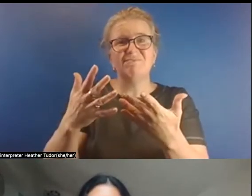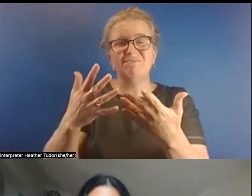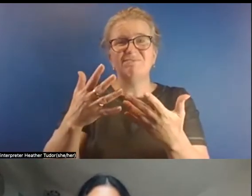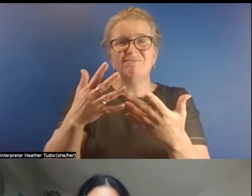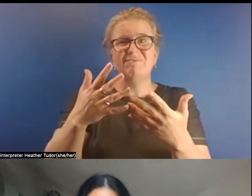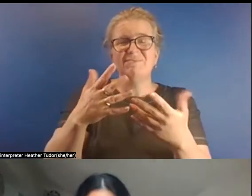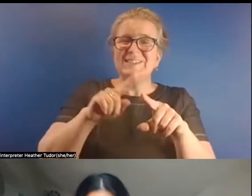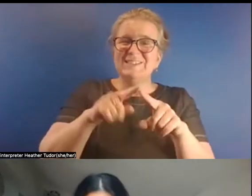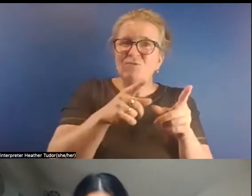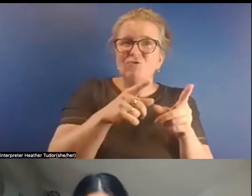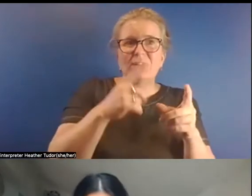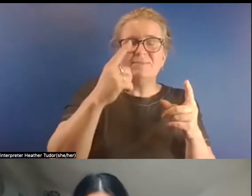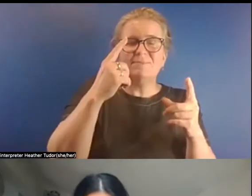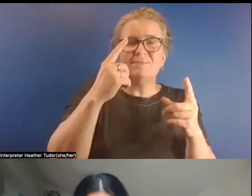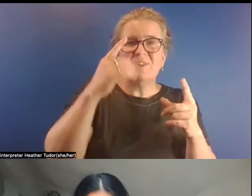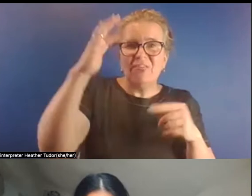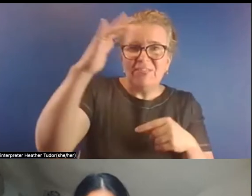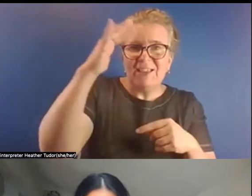casteism. Yeah.